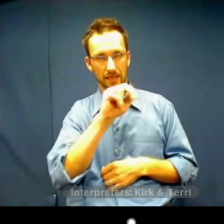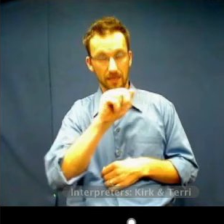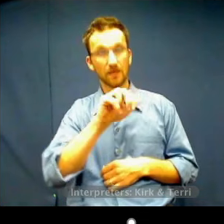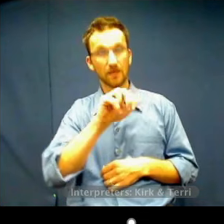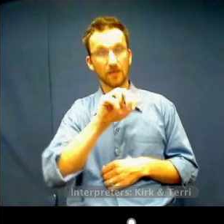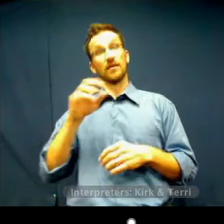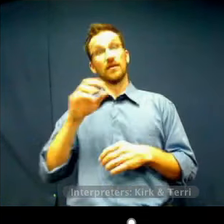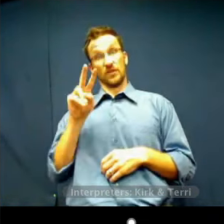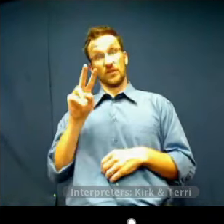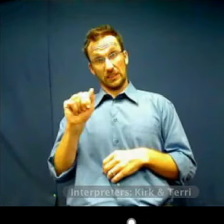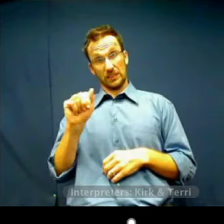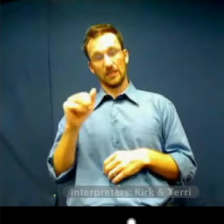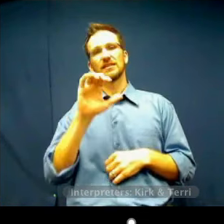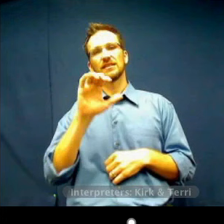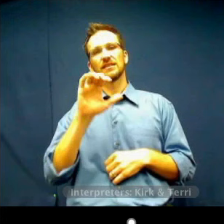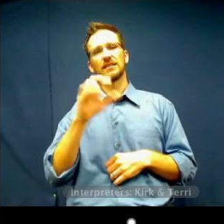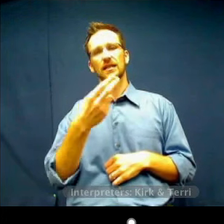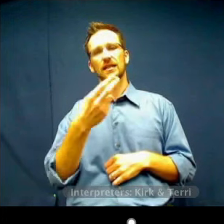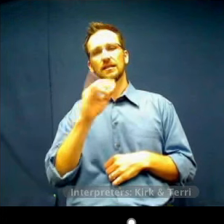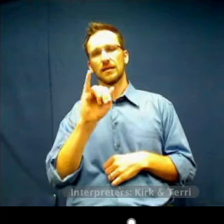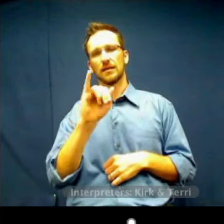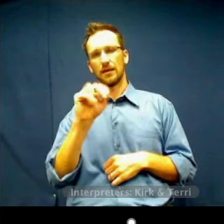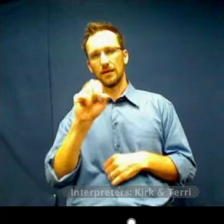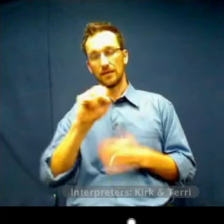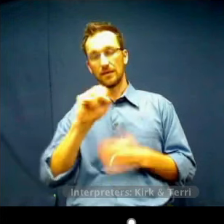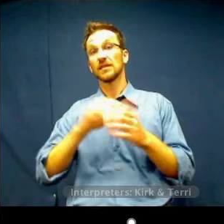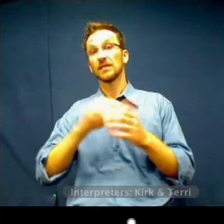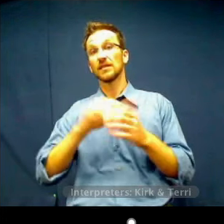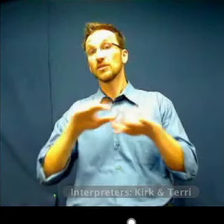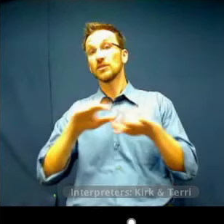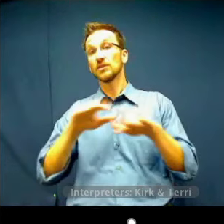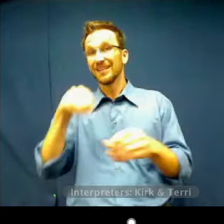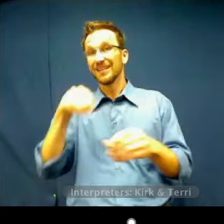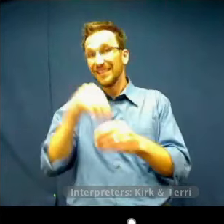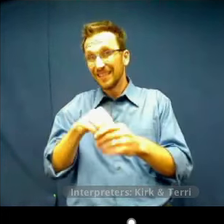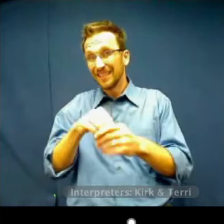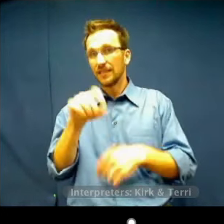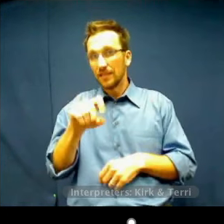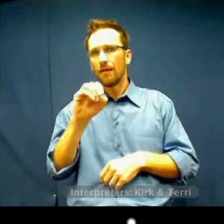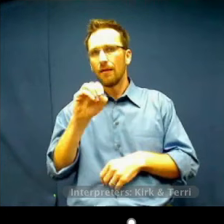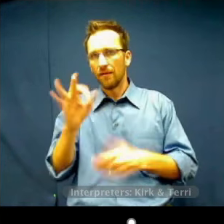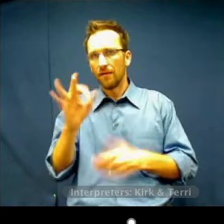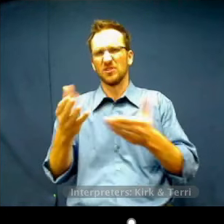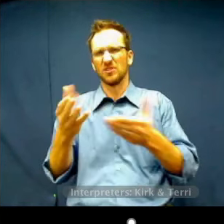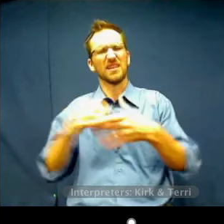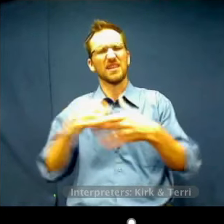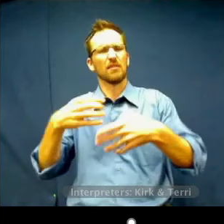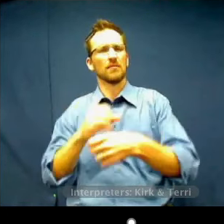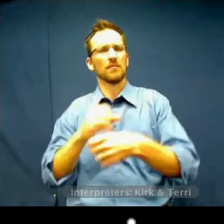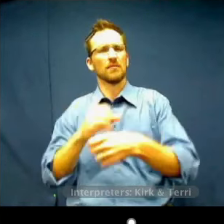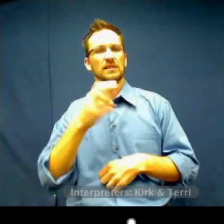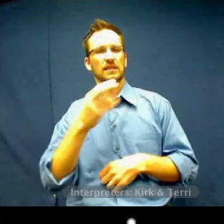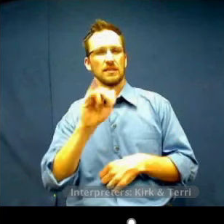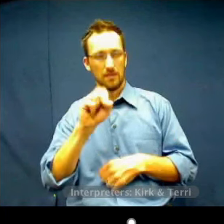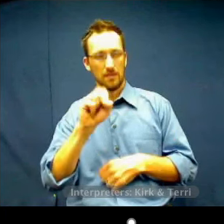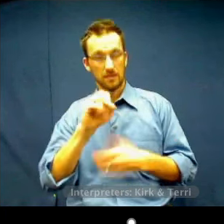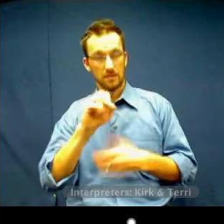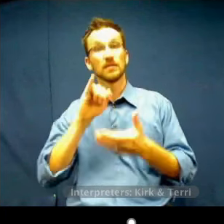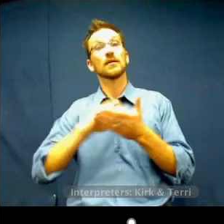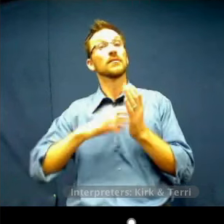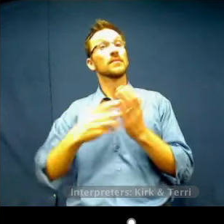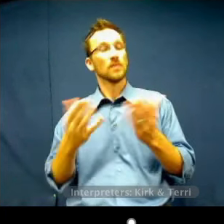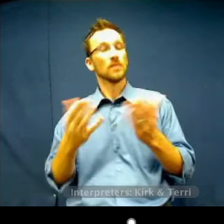C-H-I-N-S, which is Child in Need of Services. And those essentially are when the state says the parents aren't